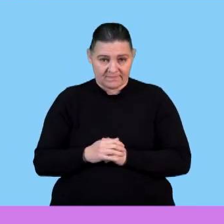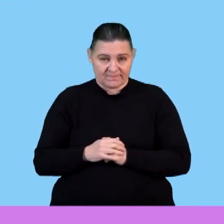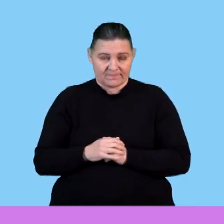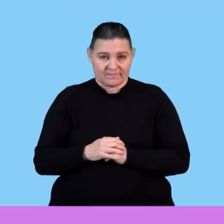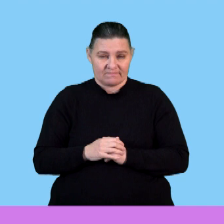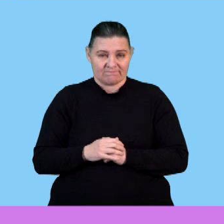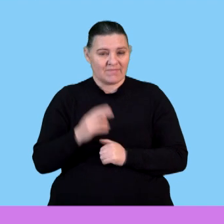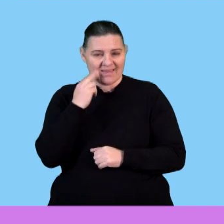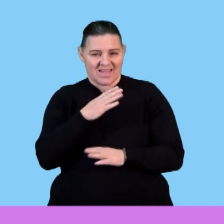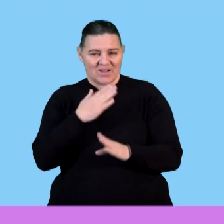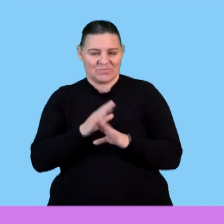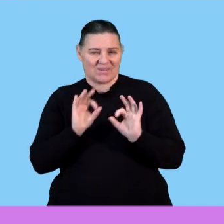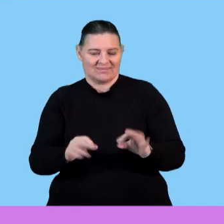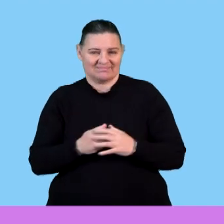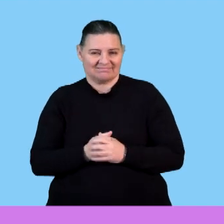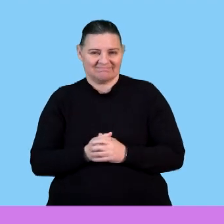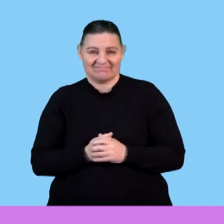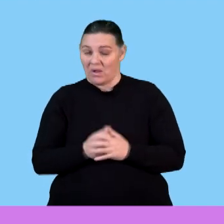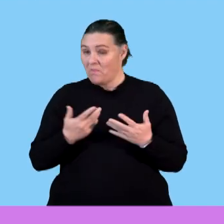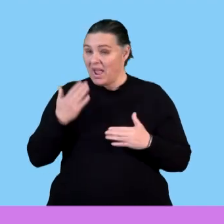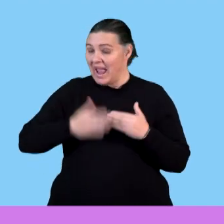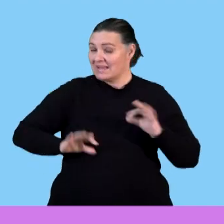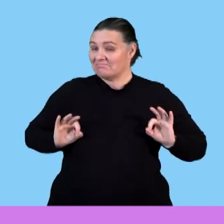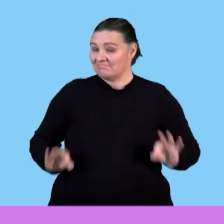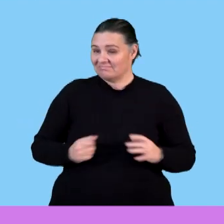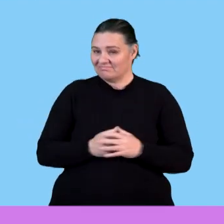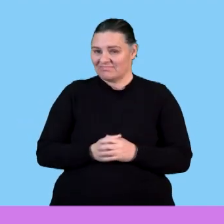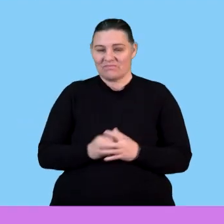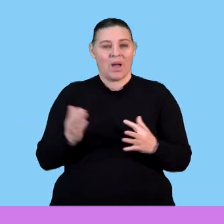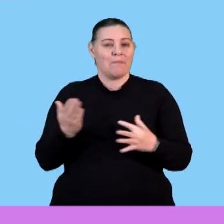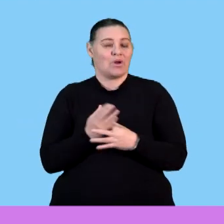centimeters squared. Nice work. Ended off on a high there.